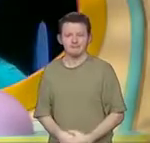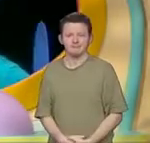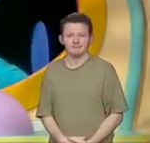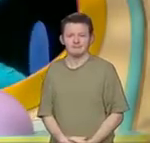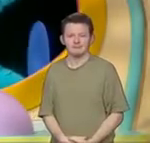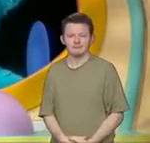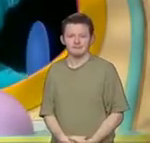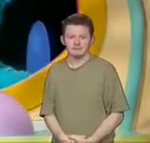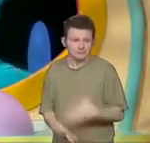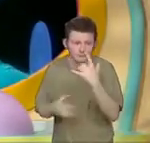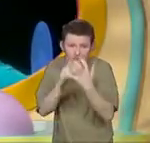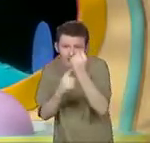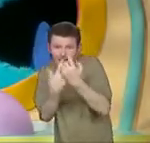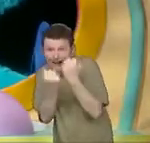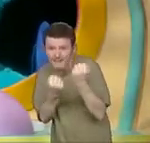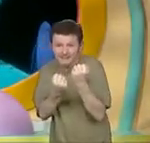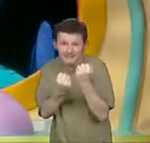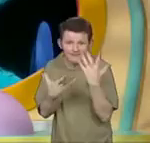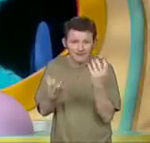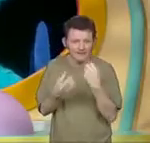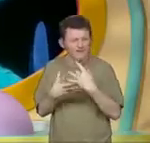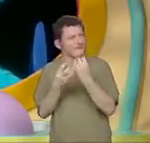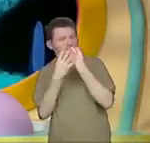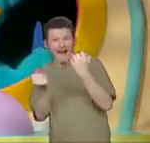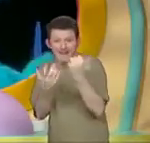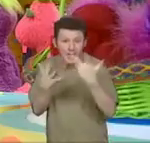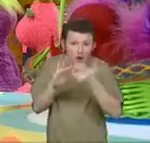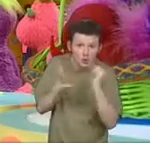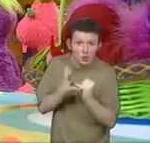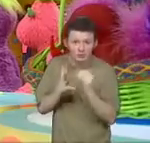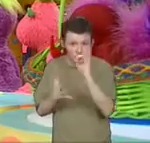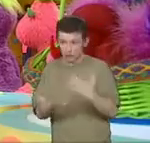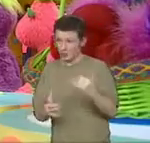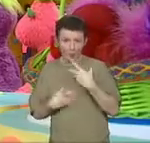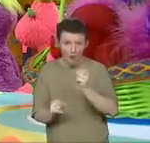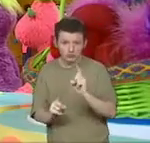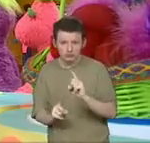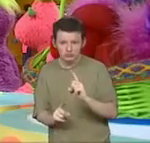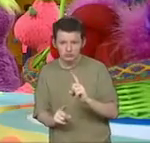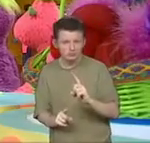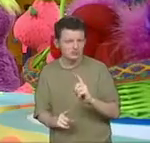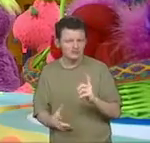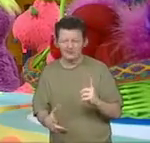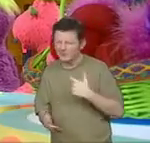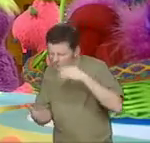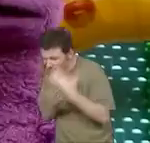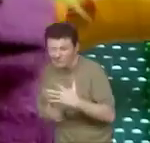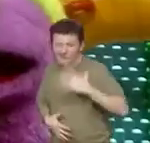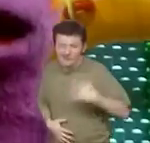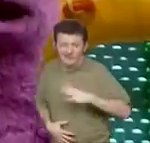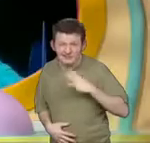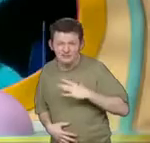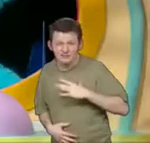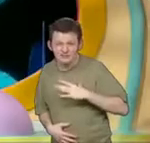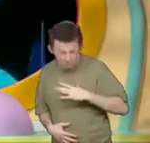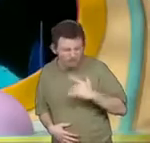How do Tiddly Peeps find things out? Oh, that's a fantabby hooby question for today's Hoob News. It